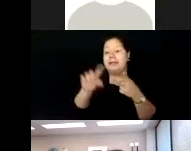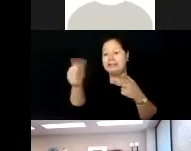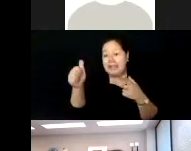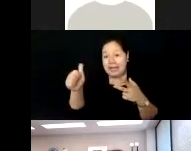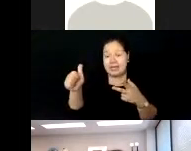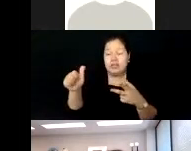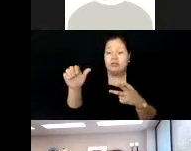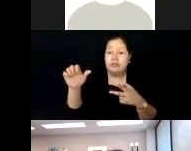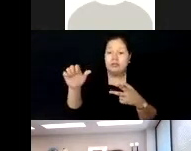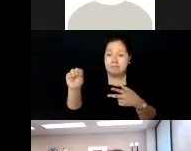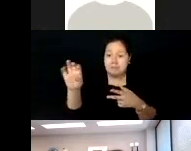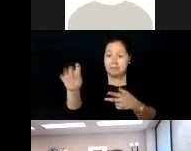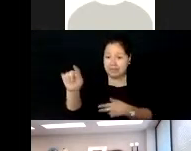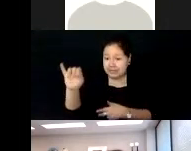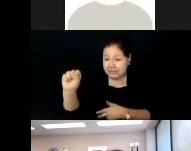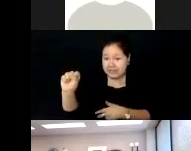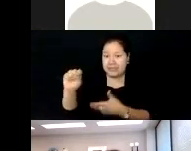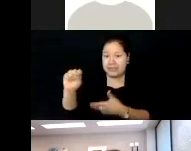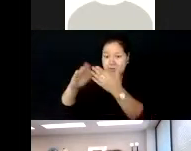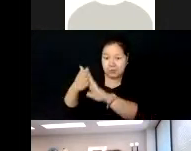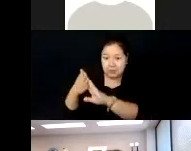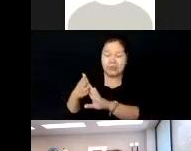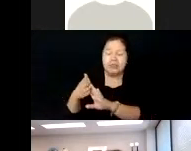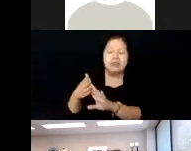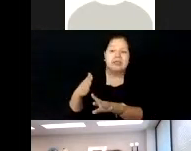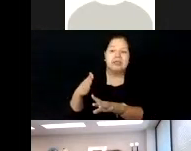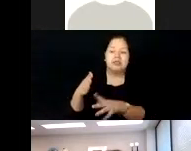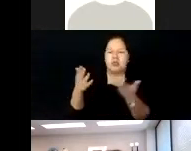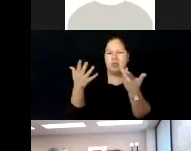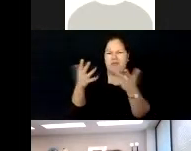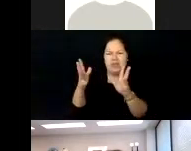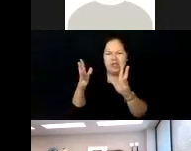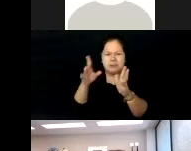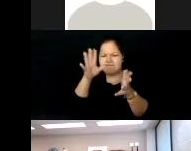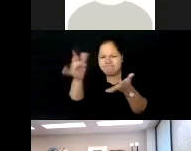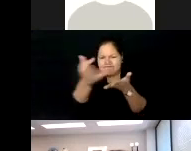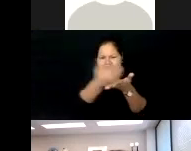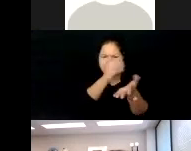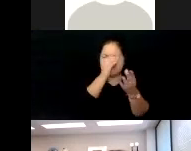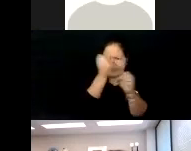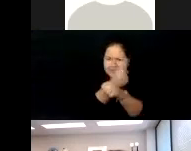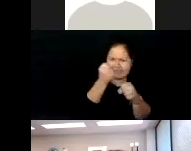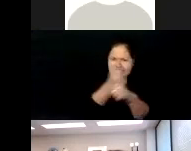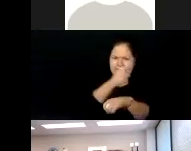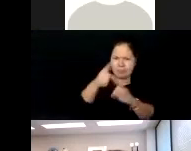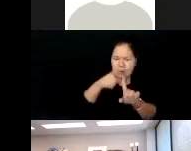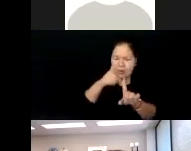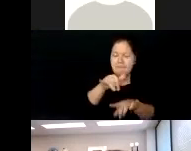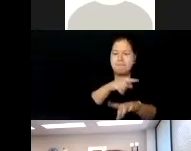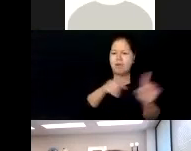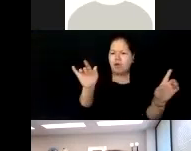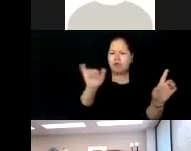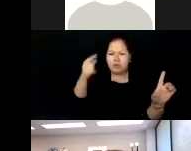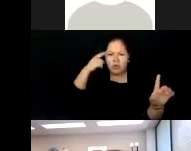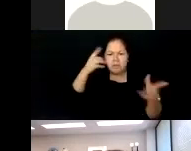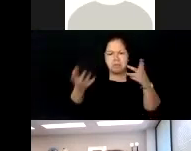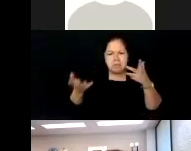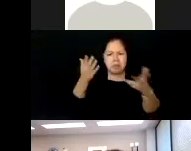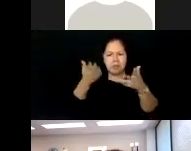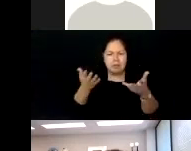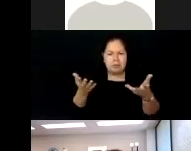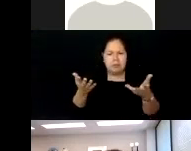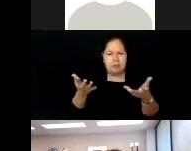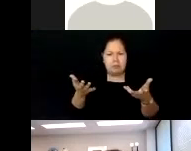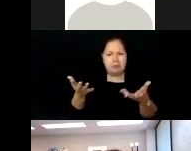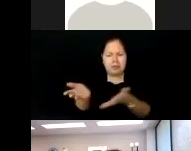And so we present, statistics and tables around those sorts of things. But also we thought, what an